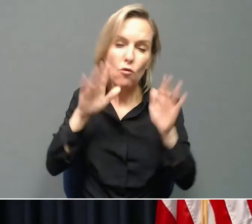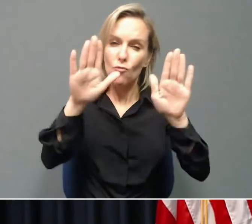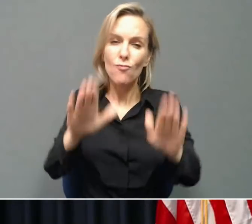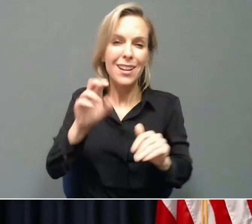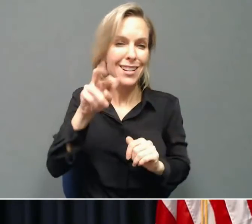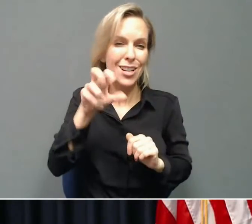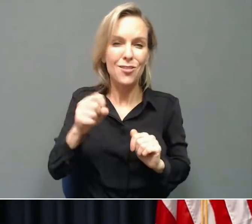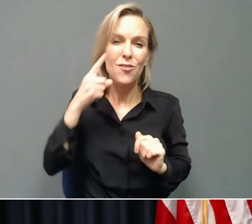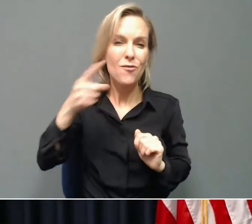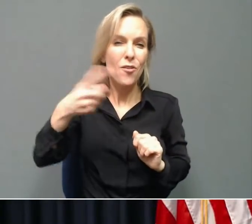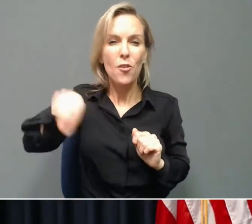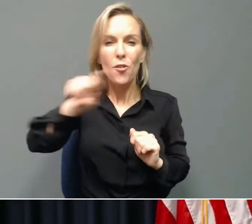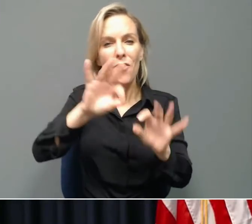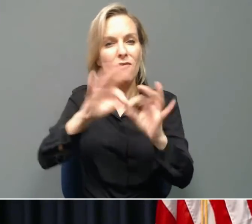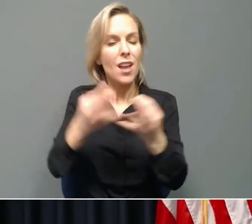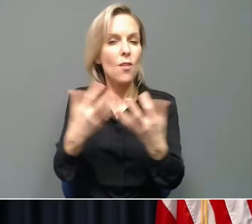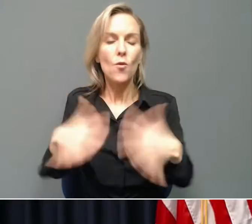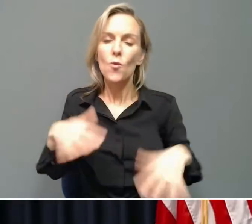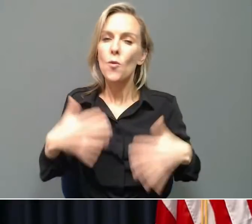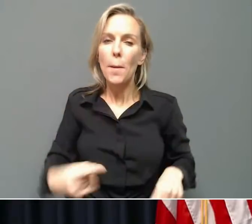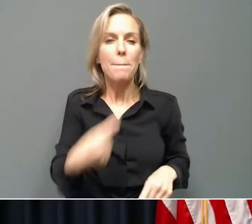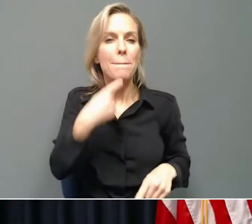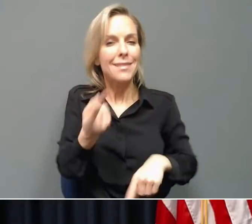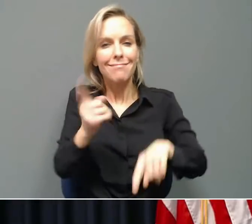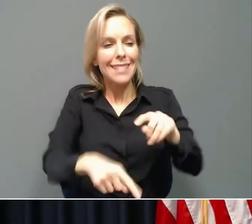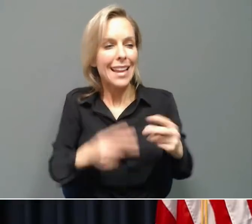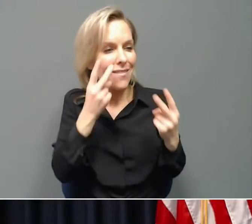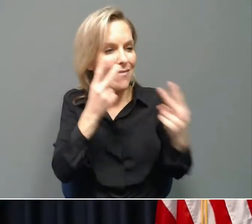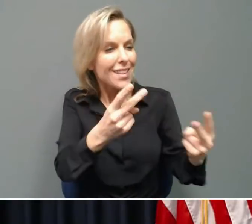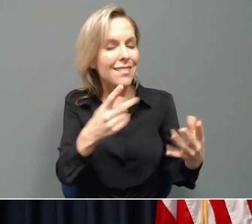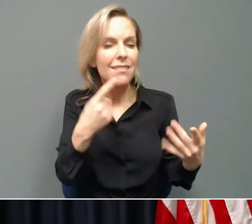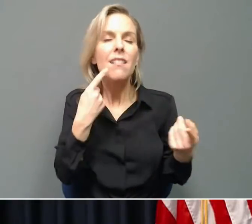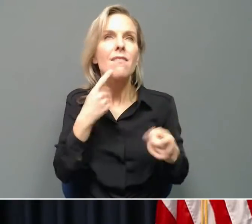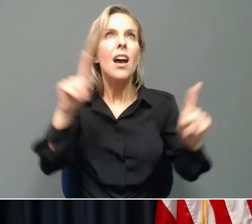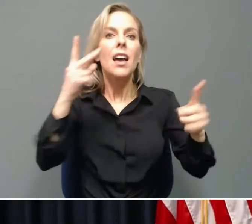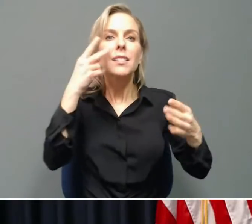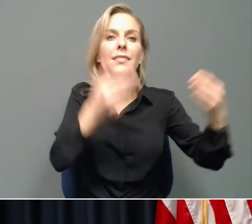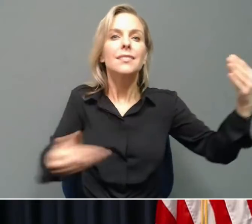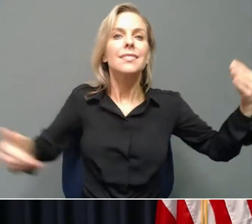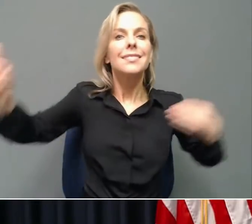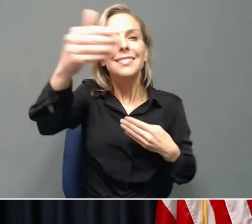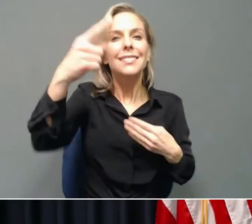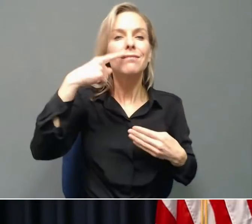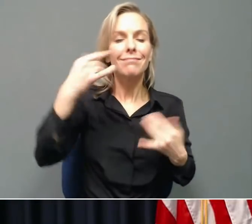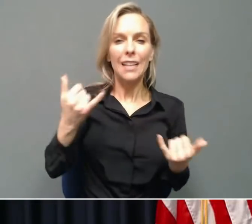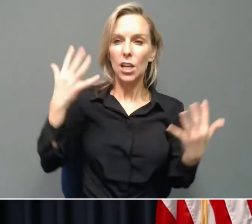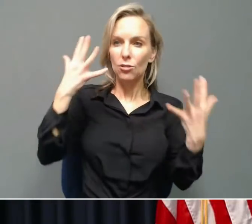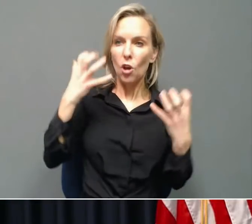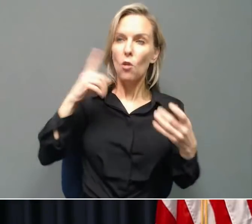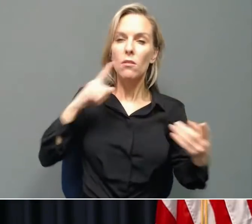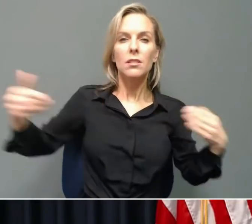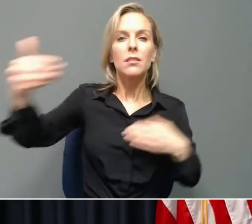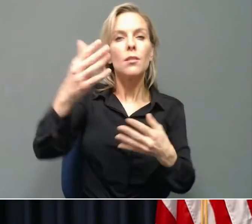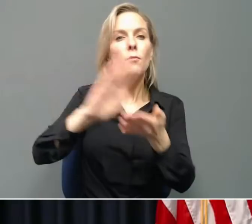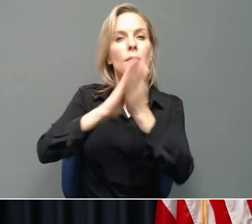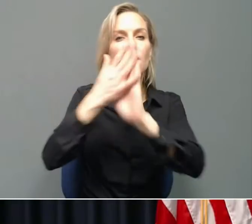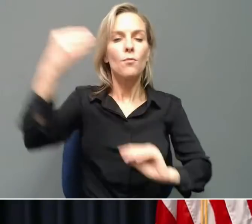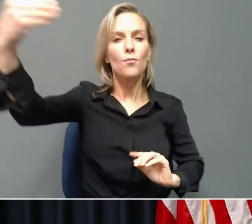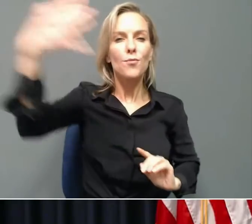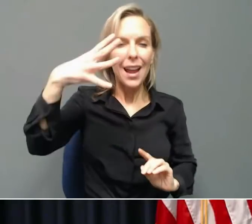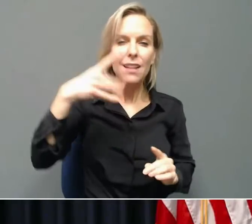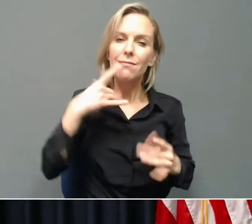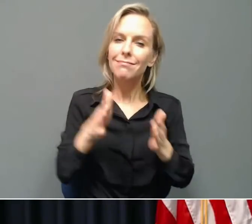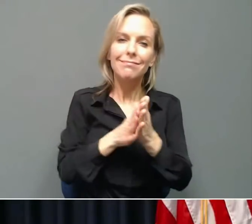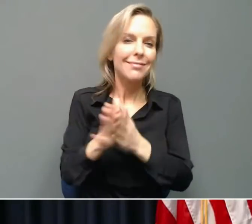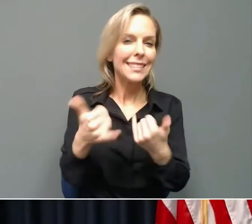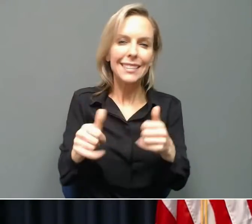have missed their loved ones. The light at the end of the tunnel is getting brighter, but we have to continue to remain vigilant. For more information on